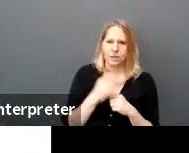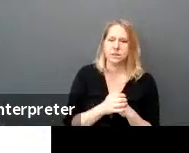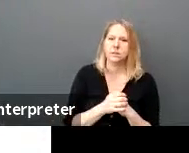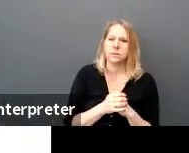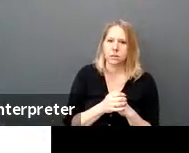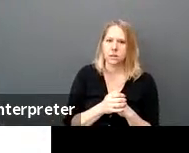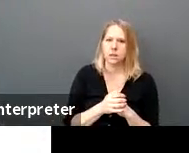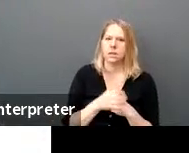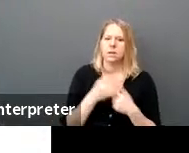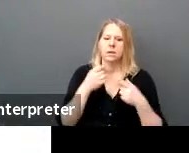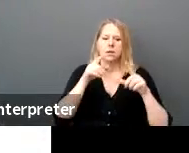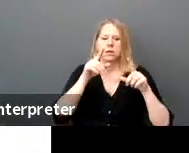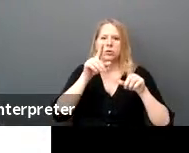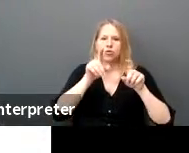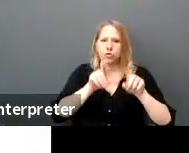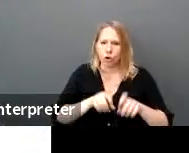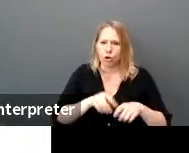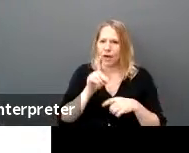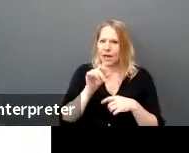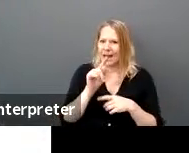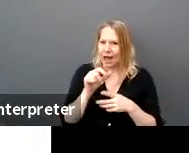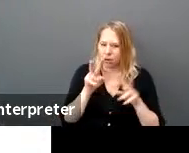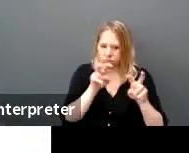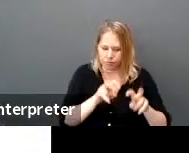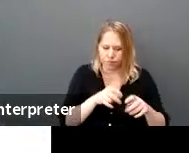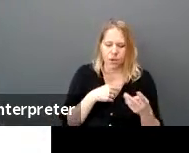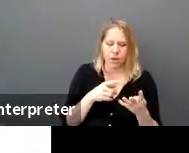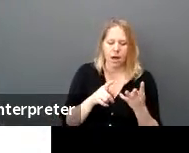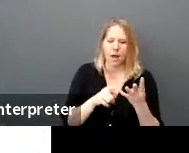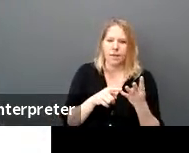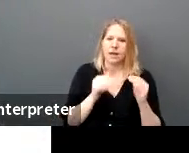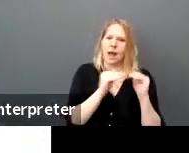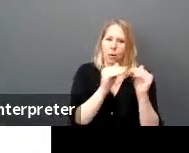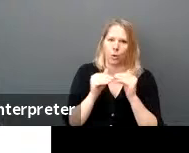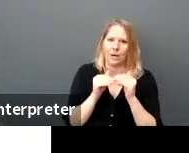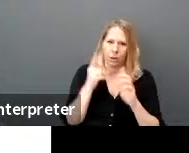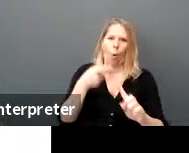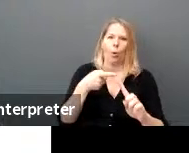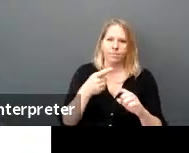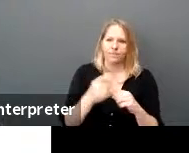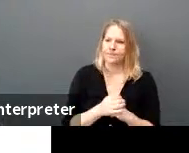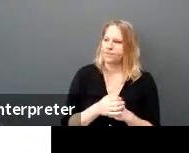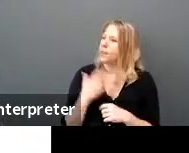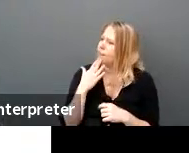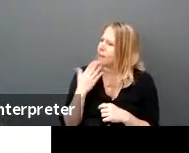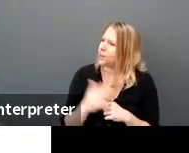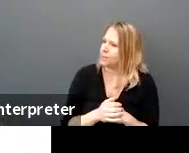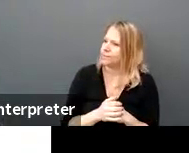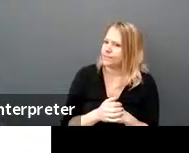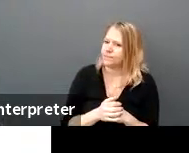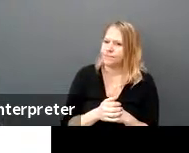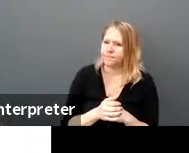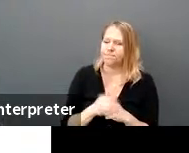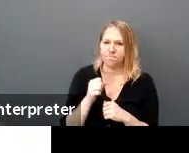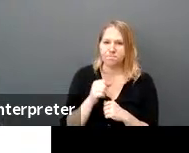we're looking at our survey data. And our fourth one is actually an equity goal. Thank you.